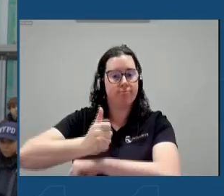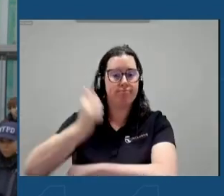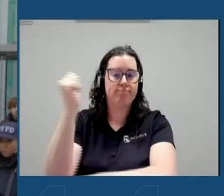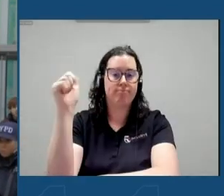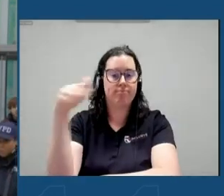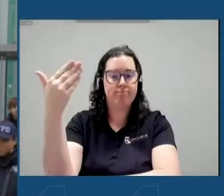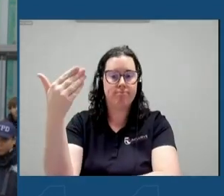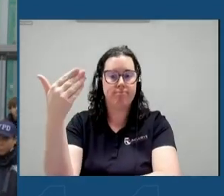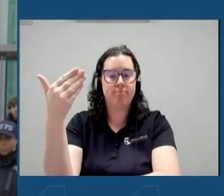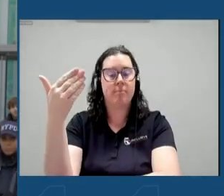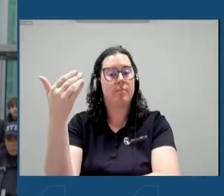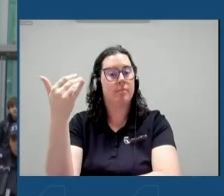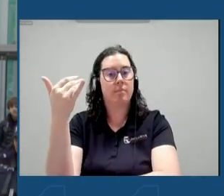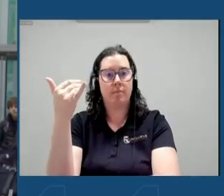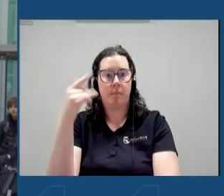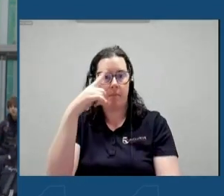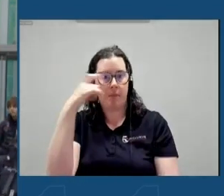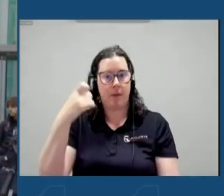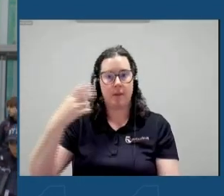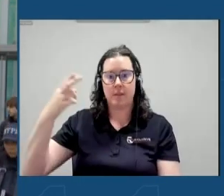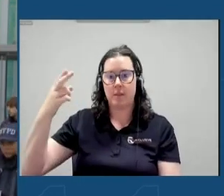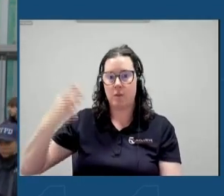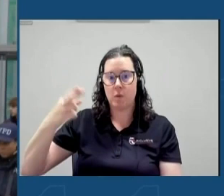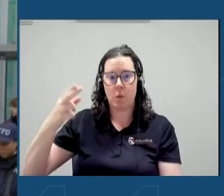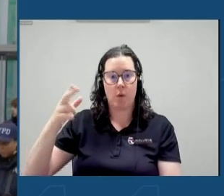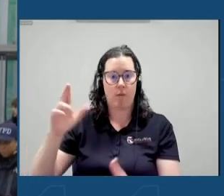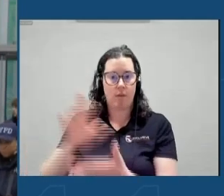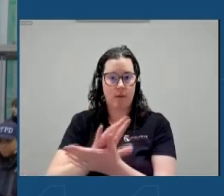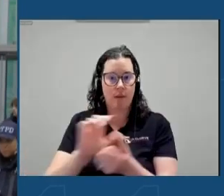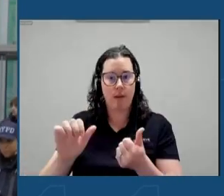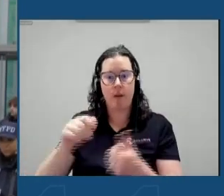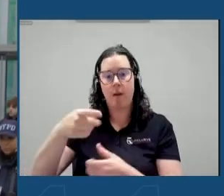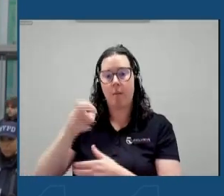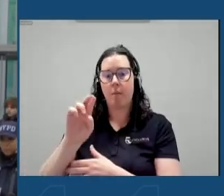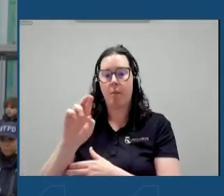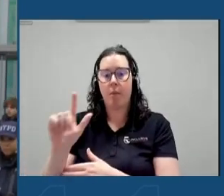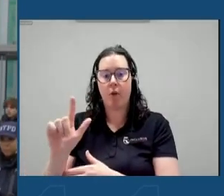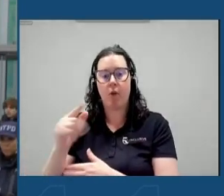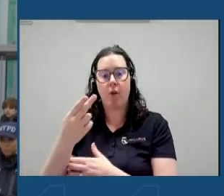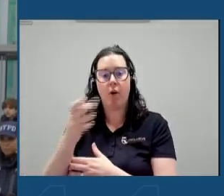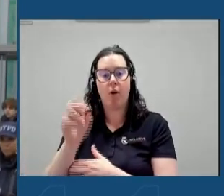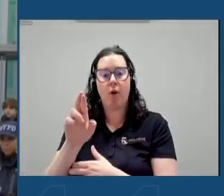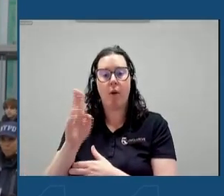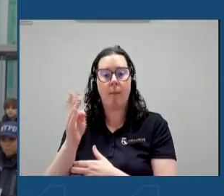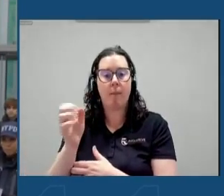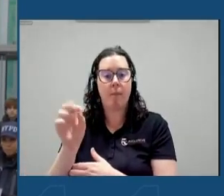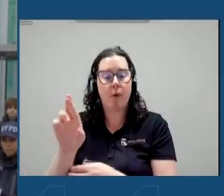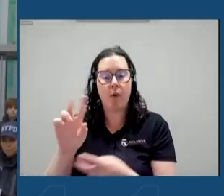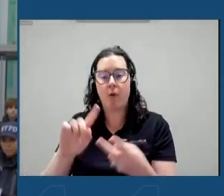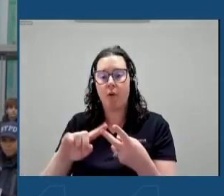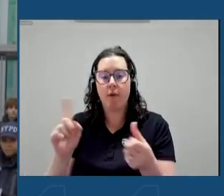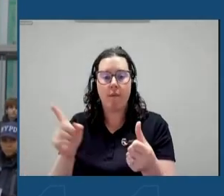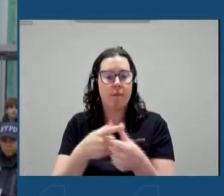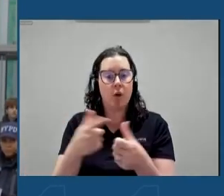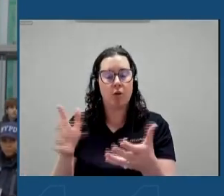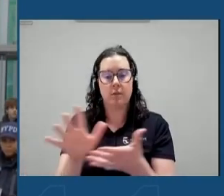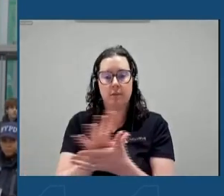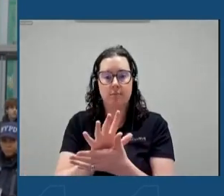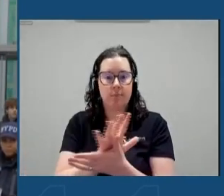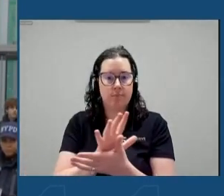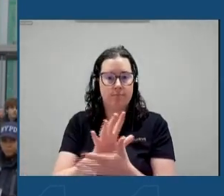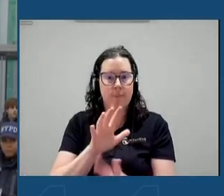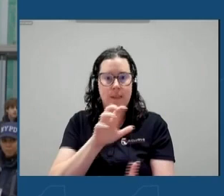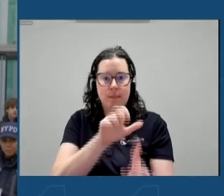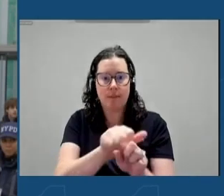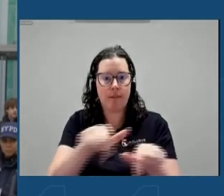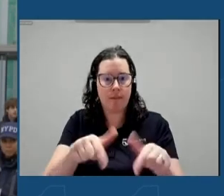If it's due to the historical attacks on Pearl Harbor, if it's the first attack here, if